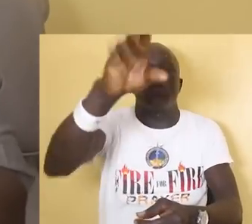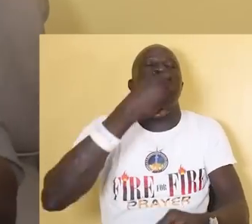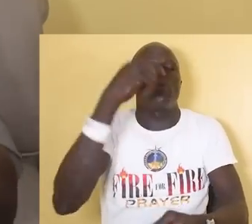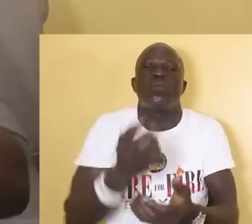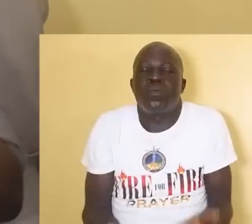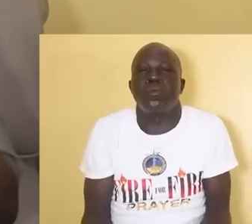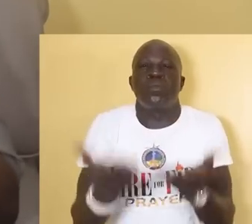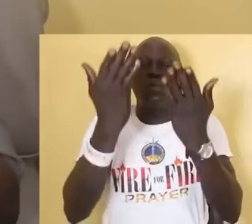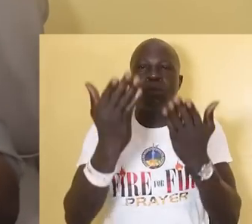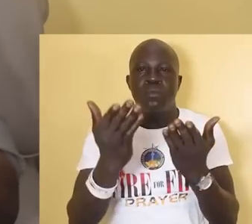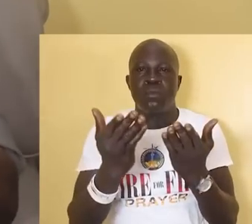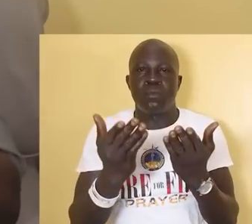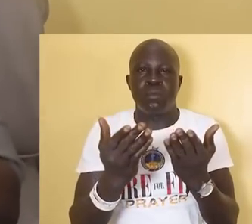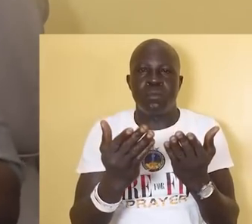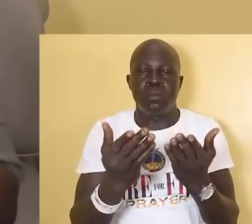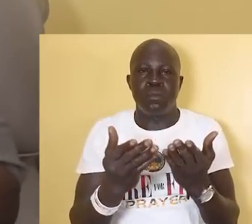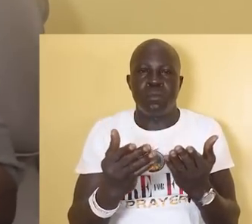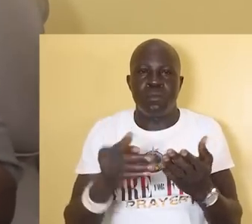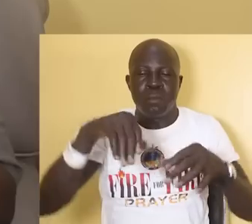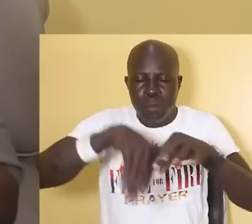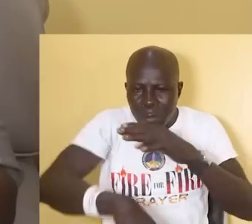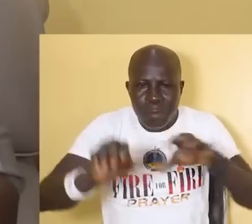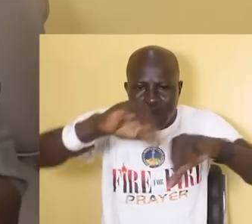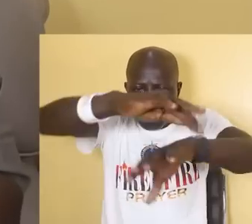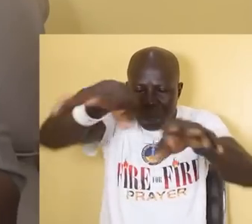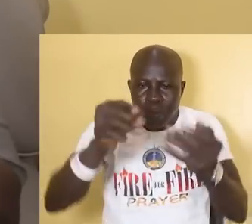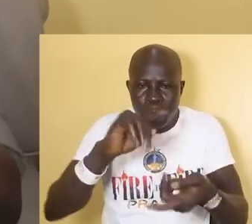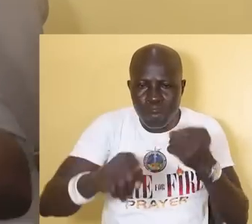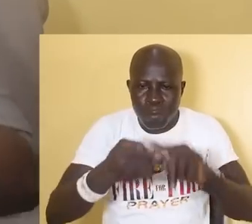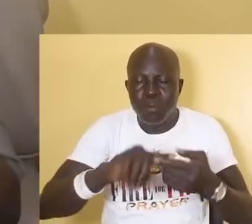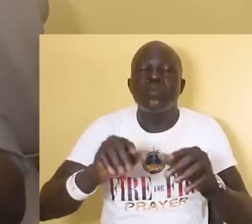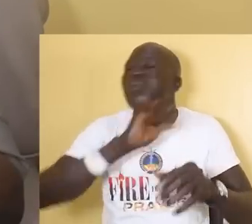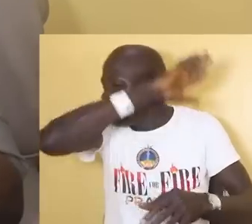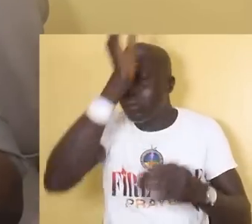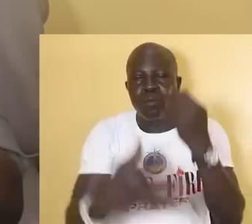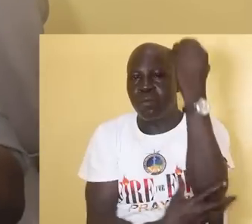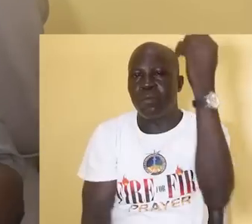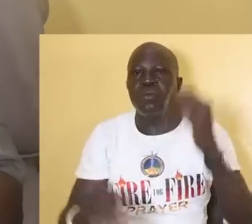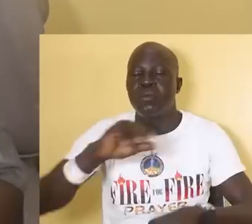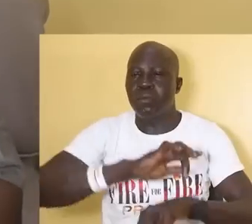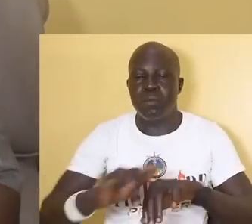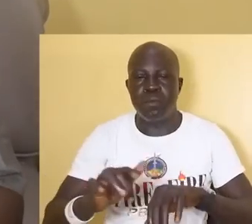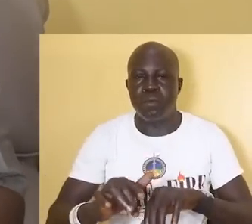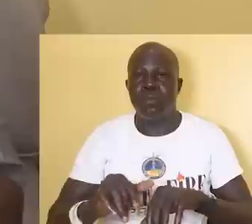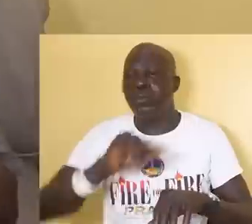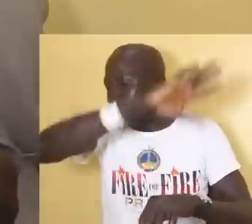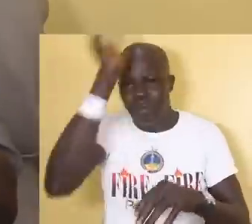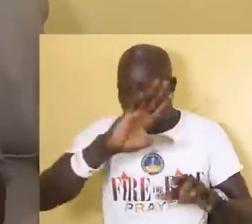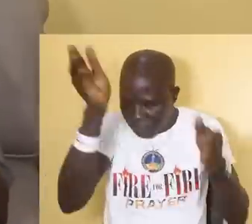atoro. Amen. We have say. La ri egbe o ni te. Amen. You will not fear the midst of your friends. O ni